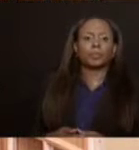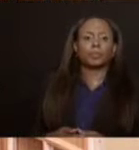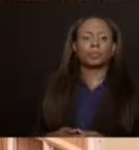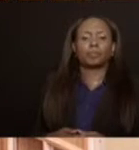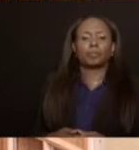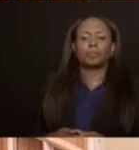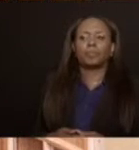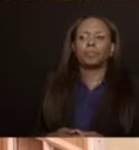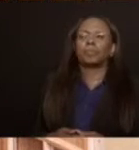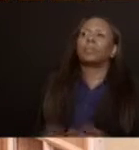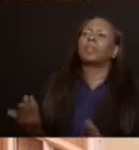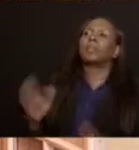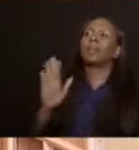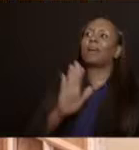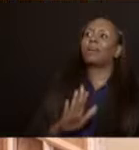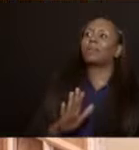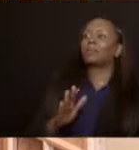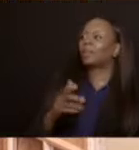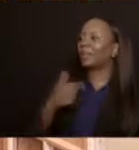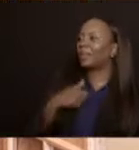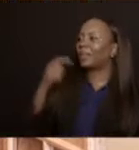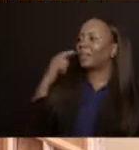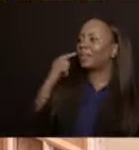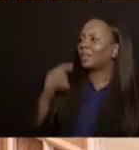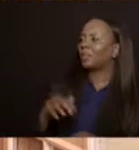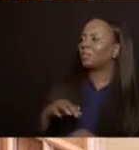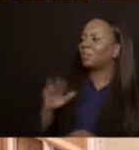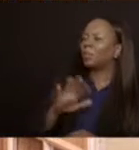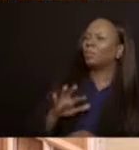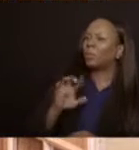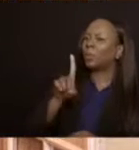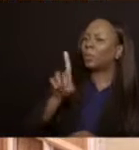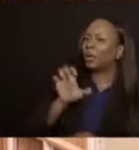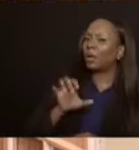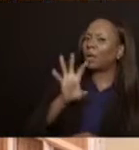as of 5 o'clock this afternoon, I think it was